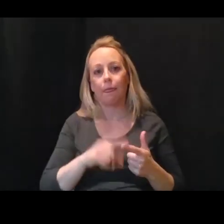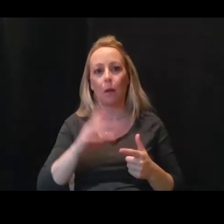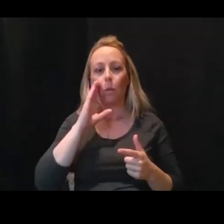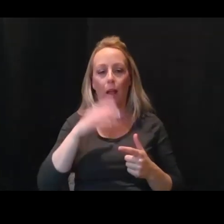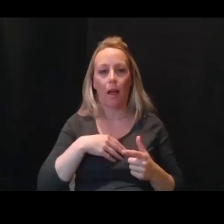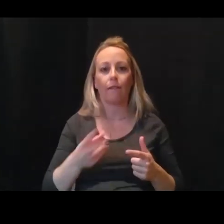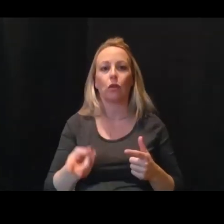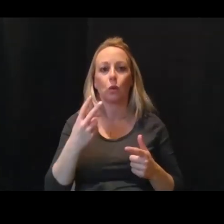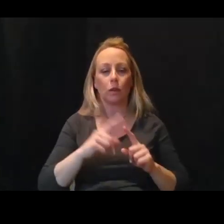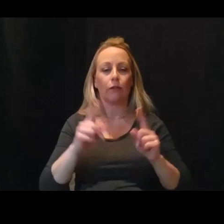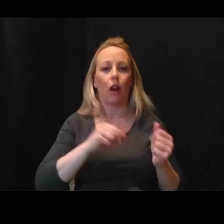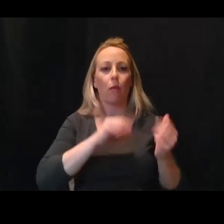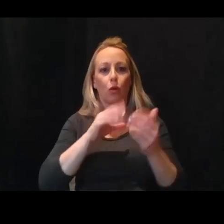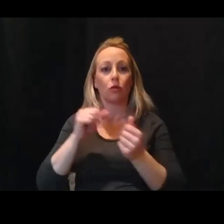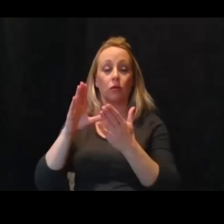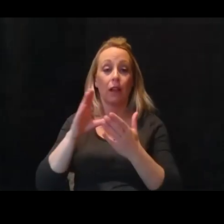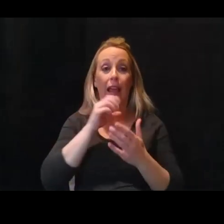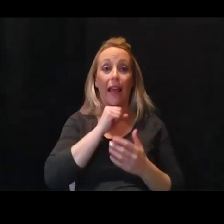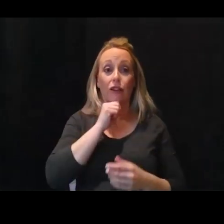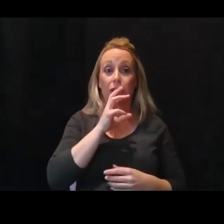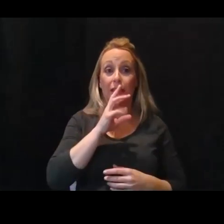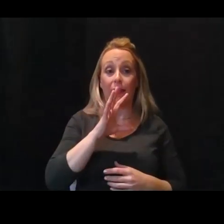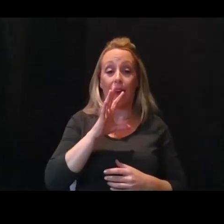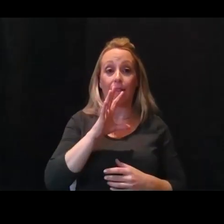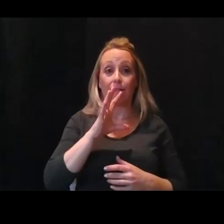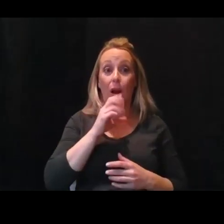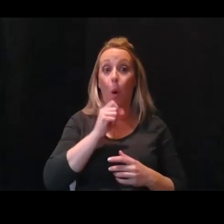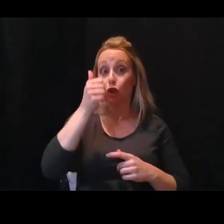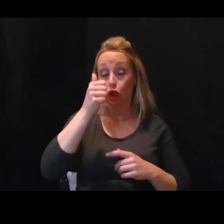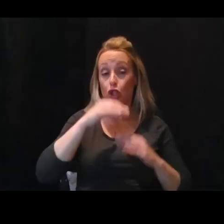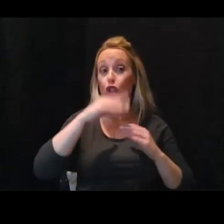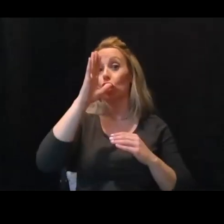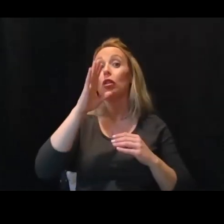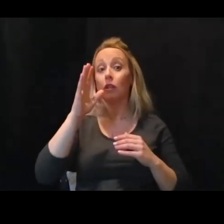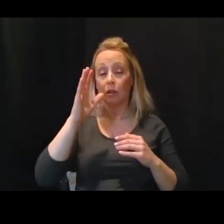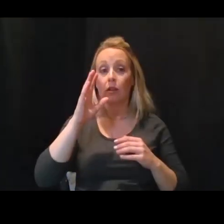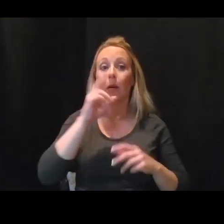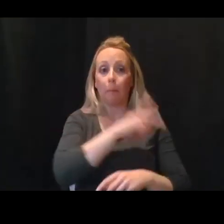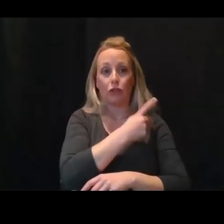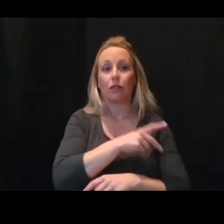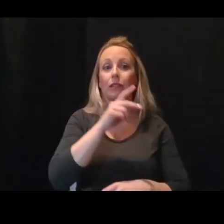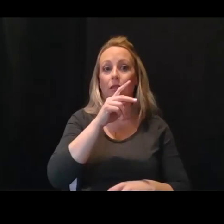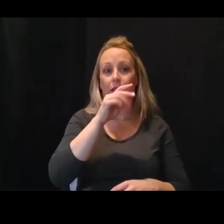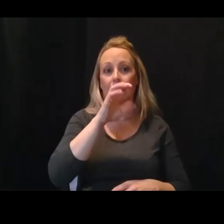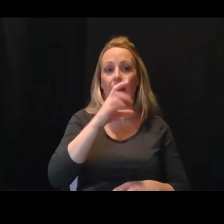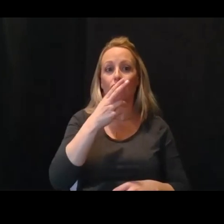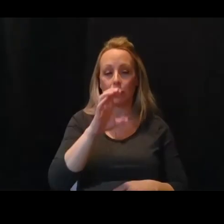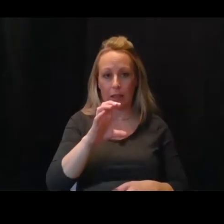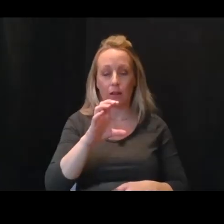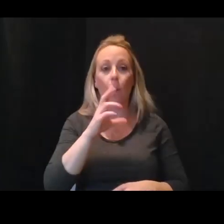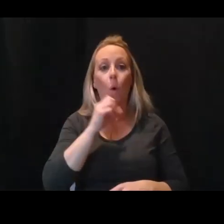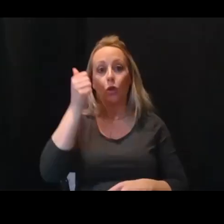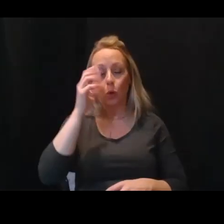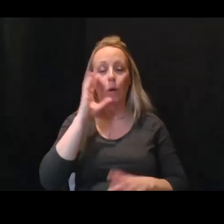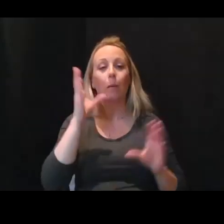to do those that are 65 and older. So patients of CHC who are 65 and older, we will plan